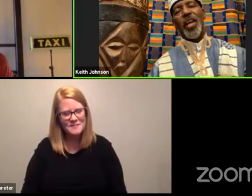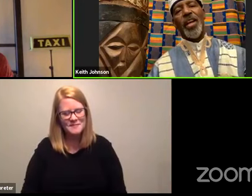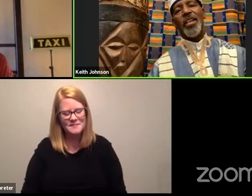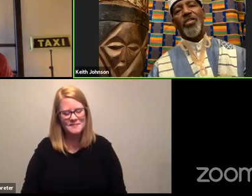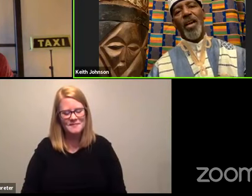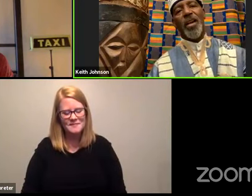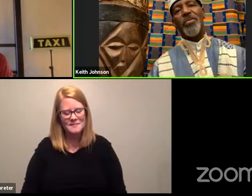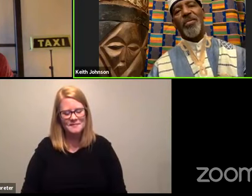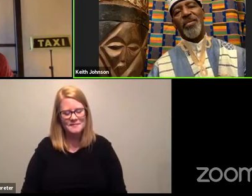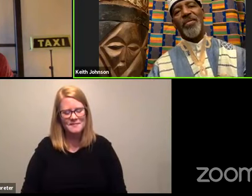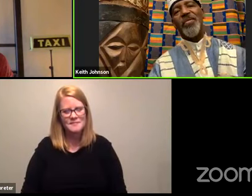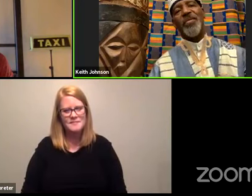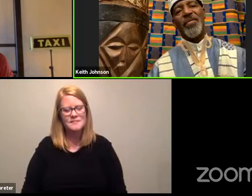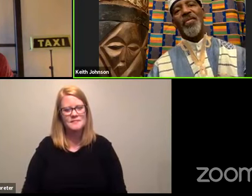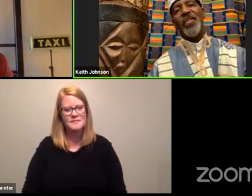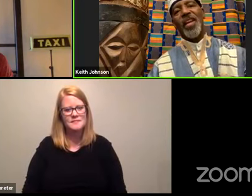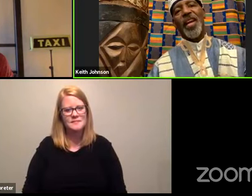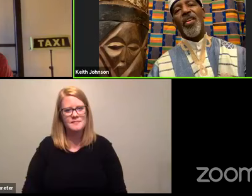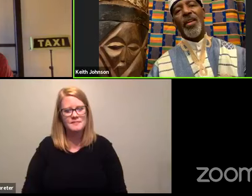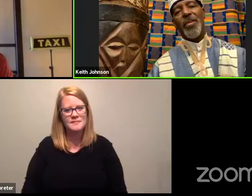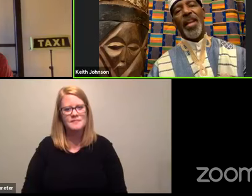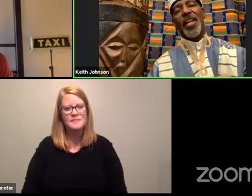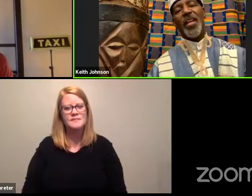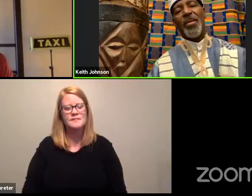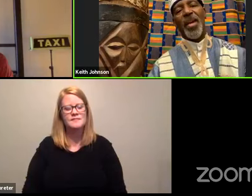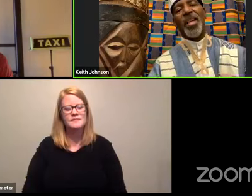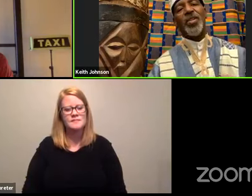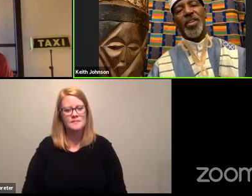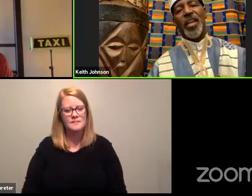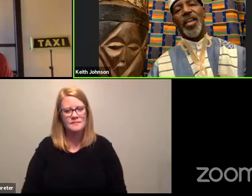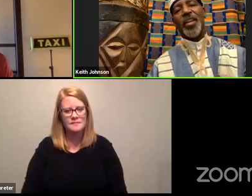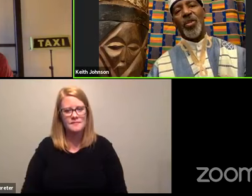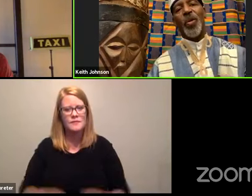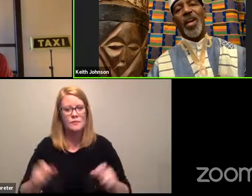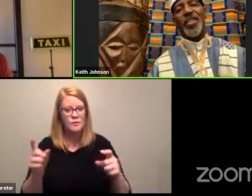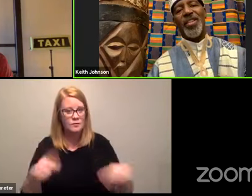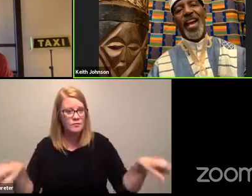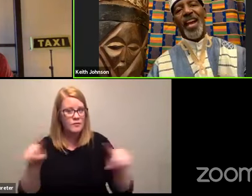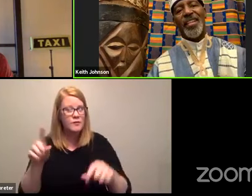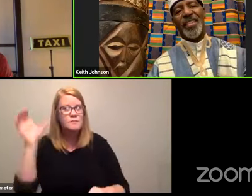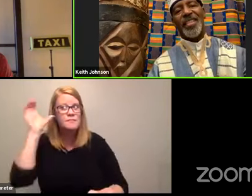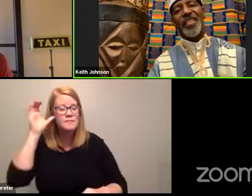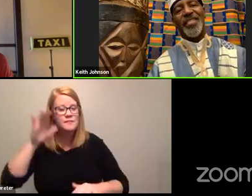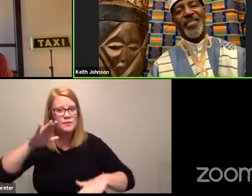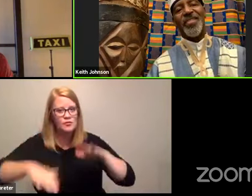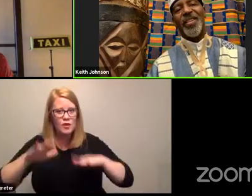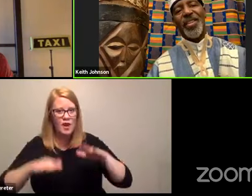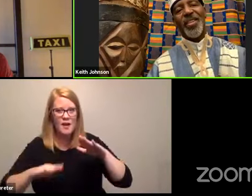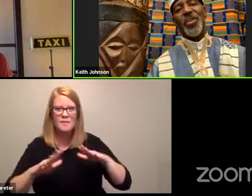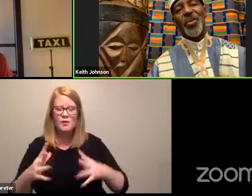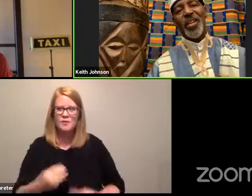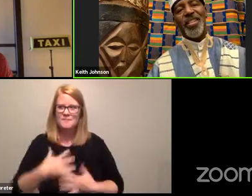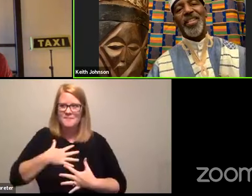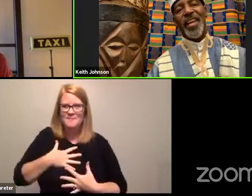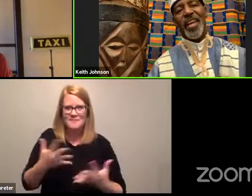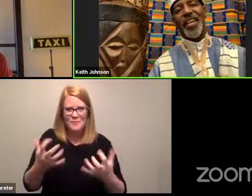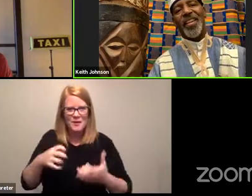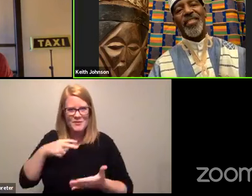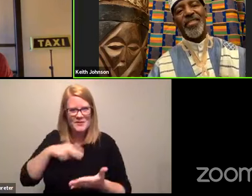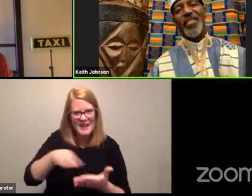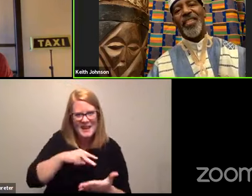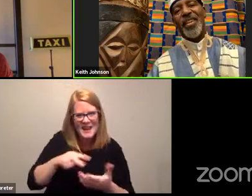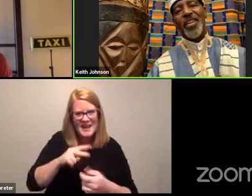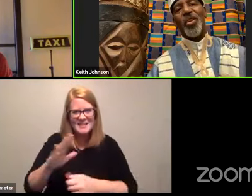When you hear the drum, it automatically makes you think you want to dance, you want to